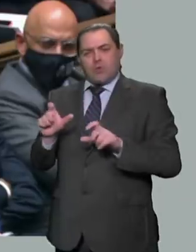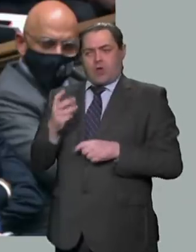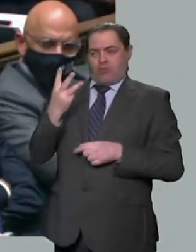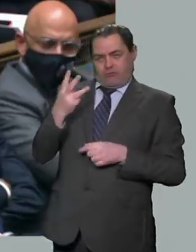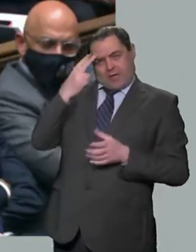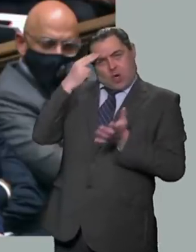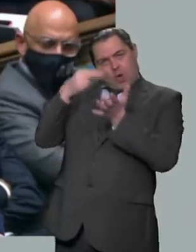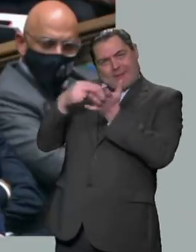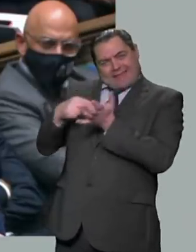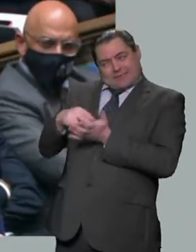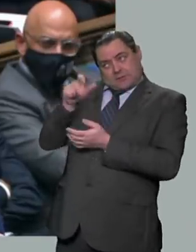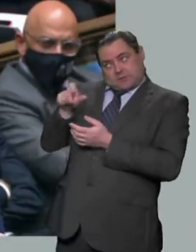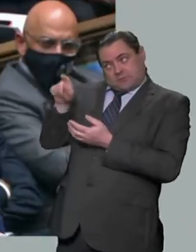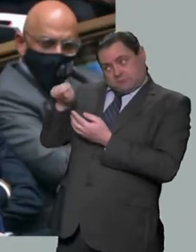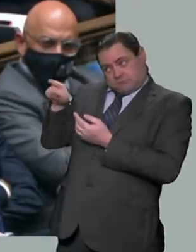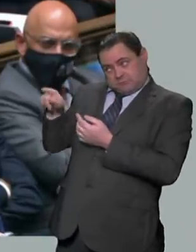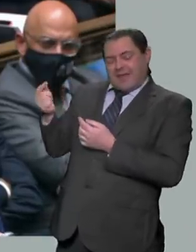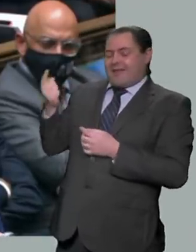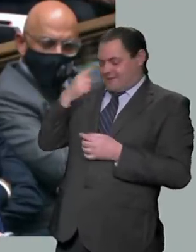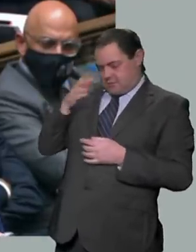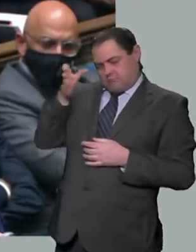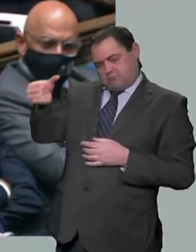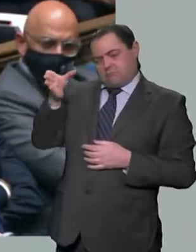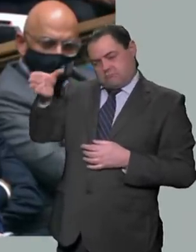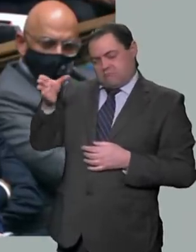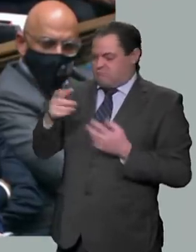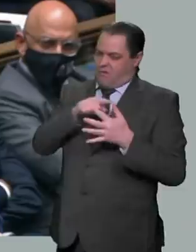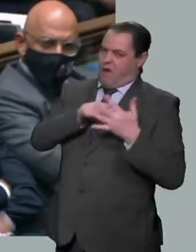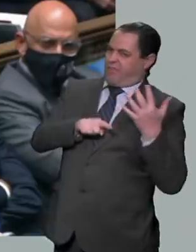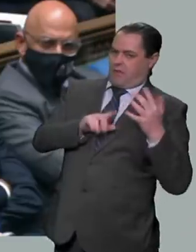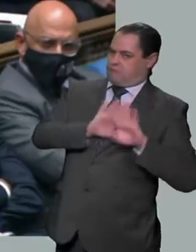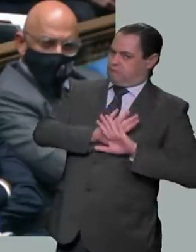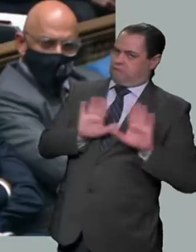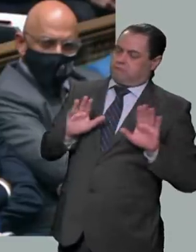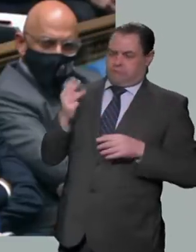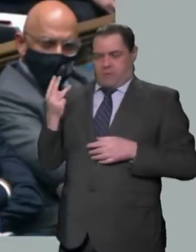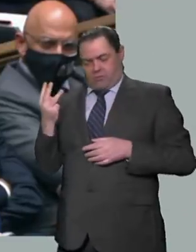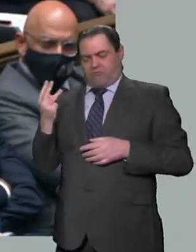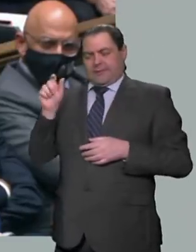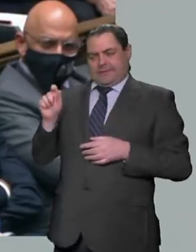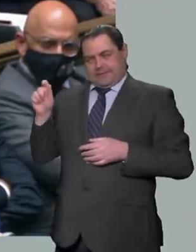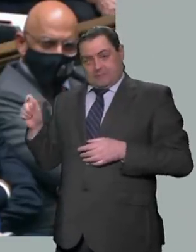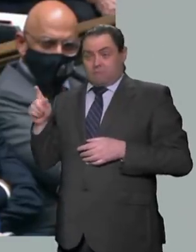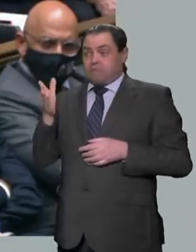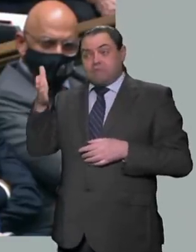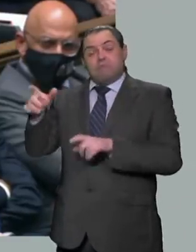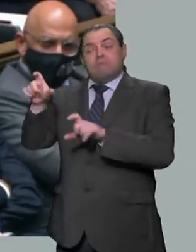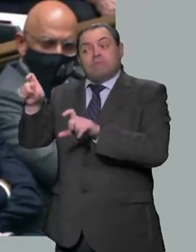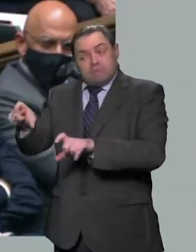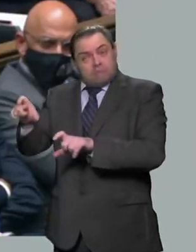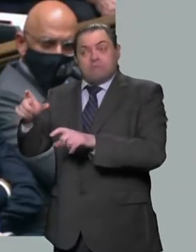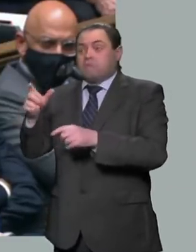nominated visitors to care homes, and there should be no limit to the duration of